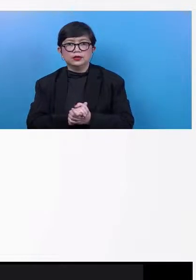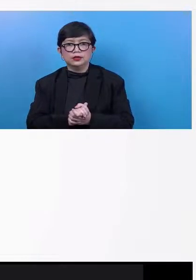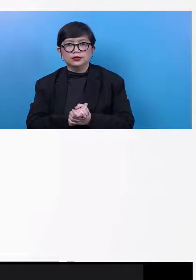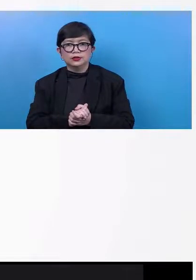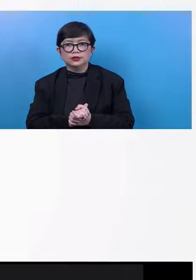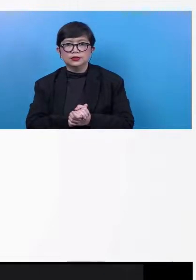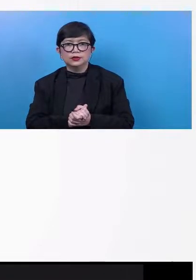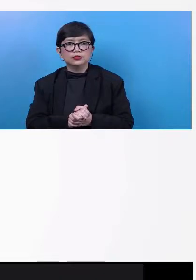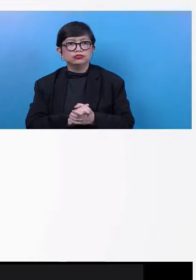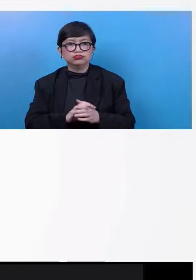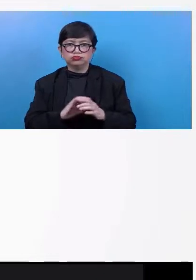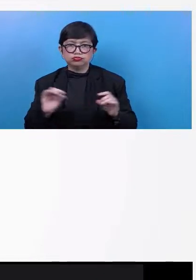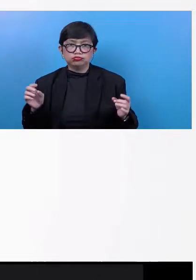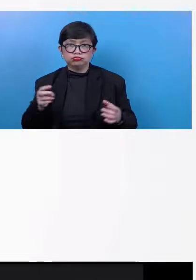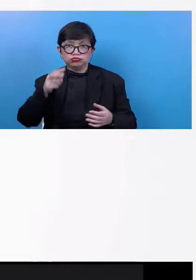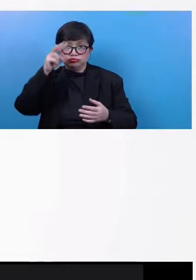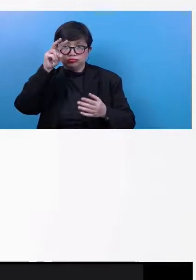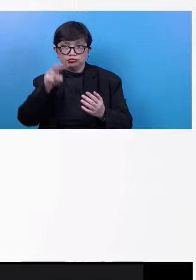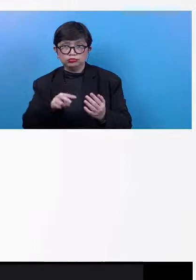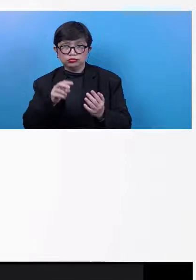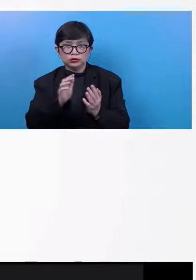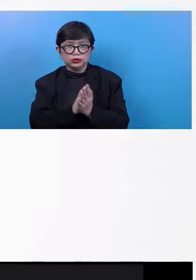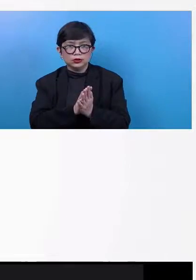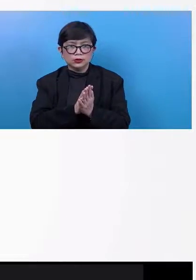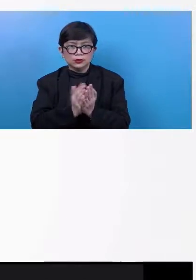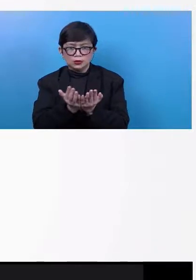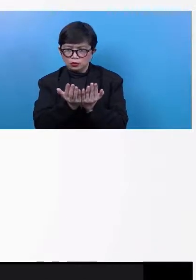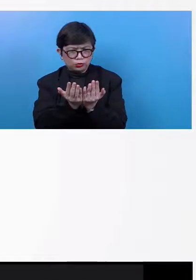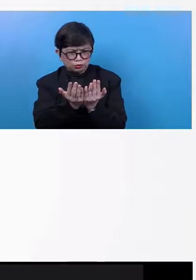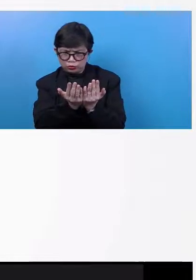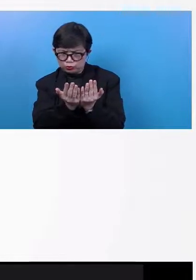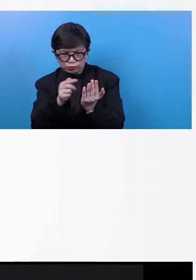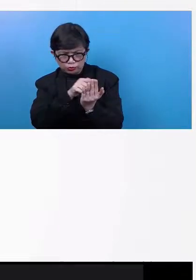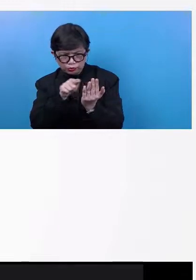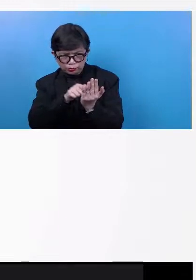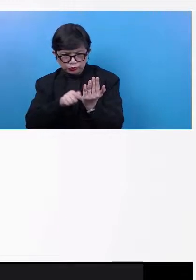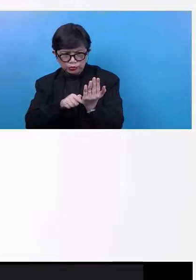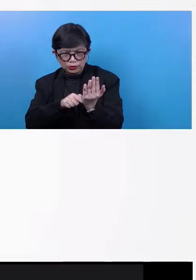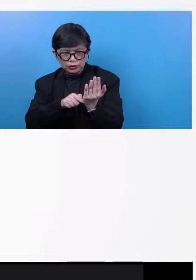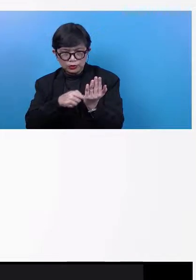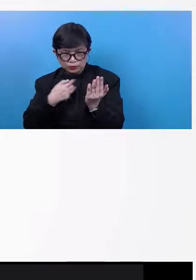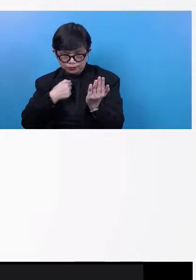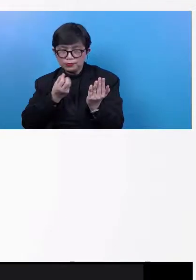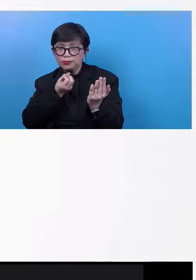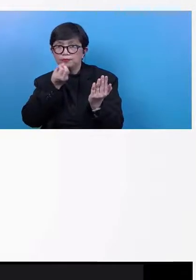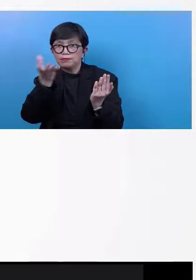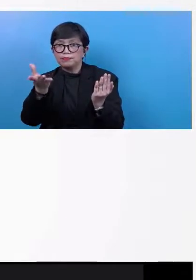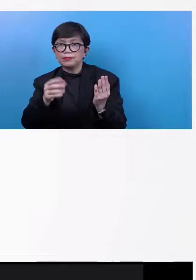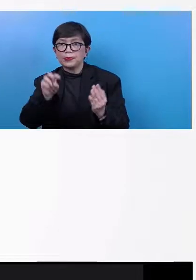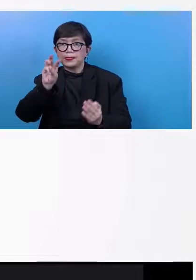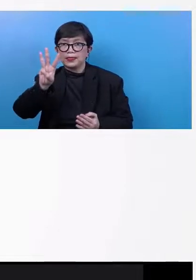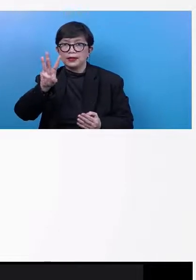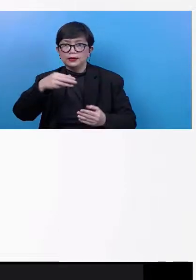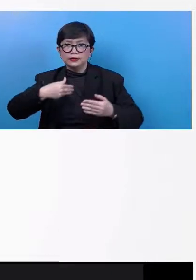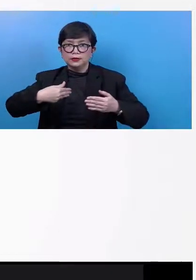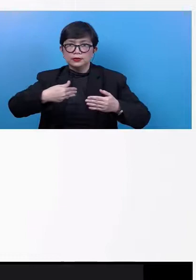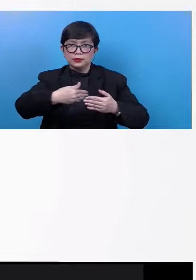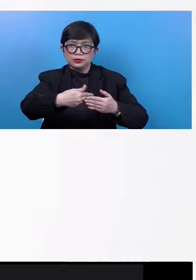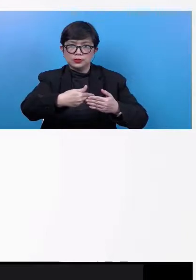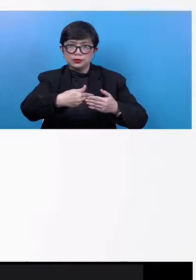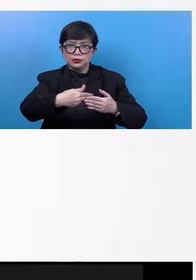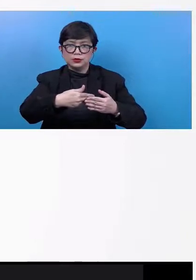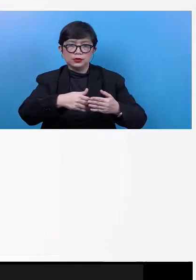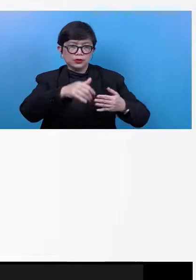journal Nature that initially describes what we're going for, which is a 3-tiered approach towards evaluating the stress test